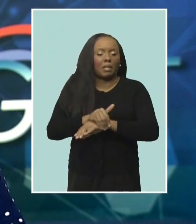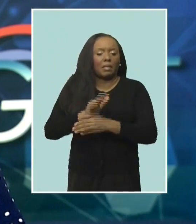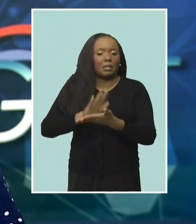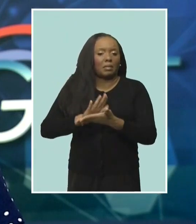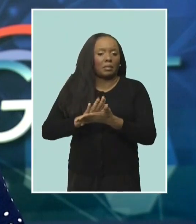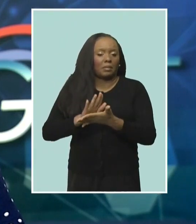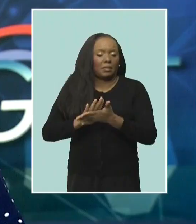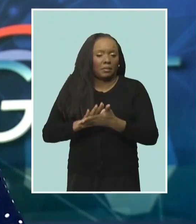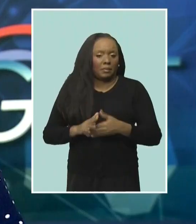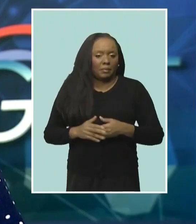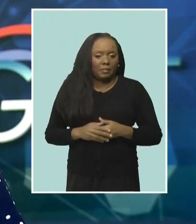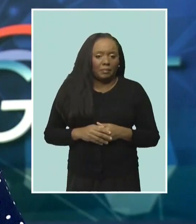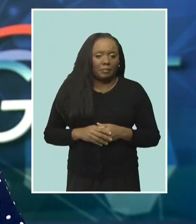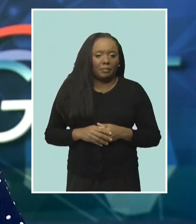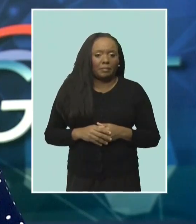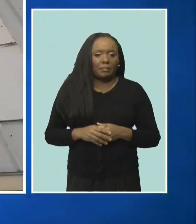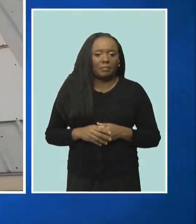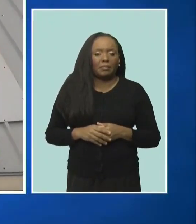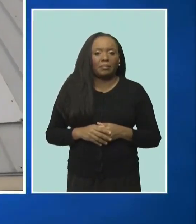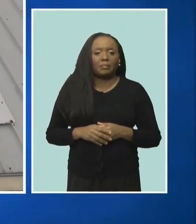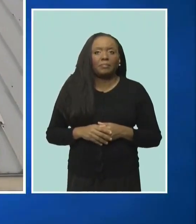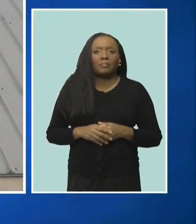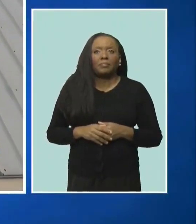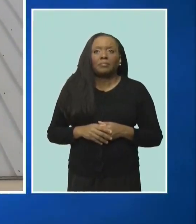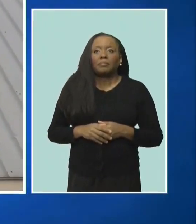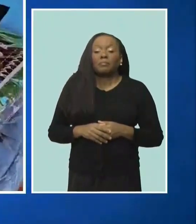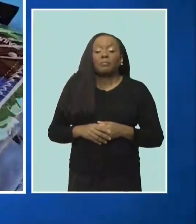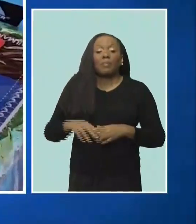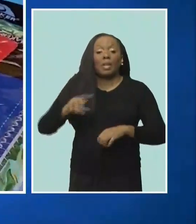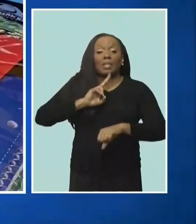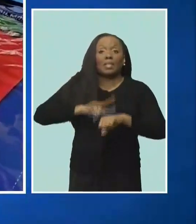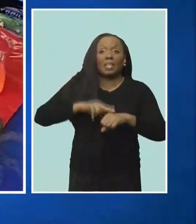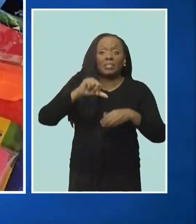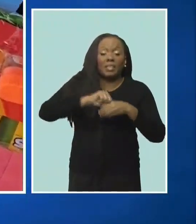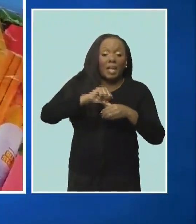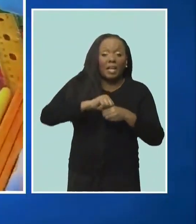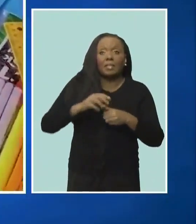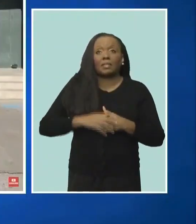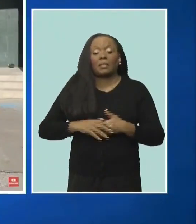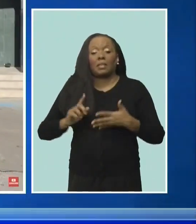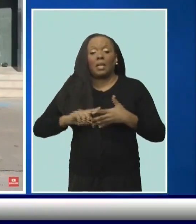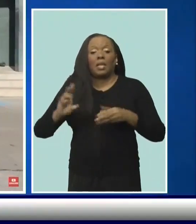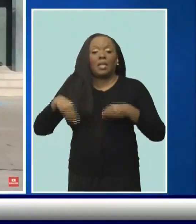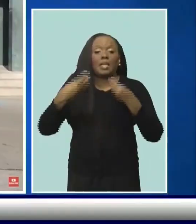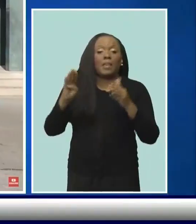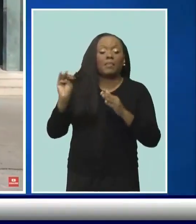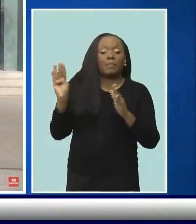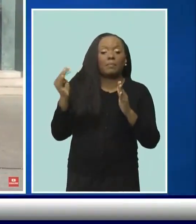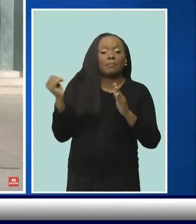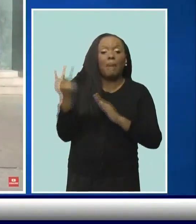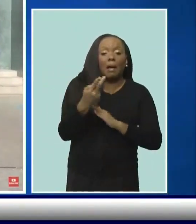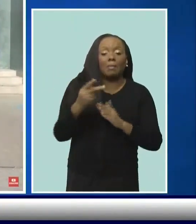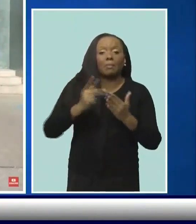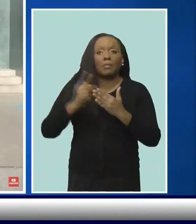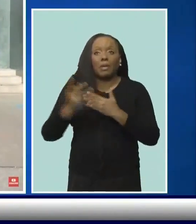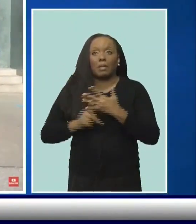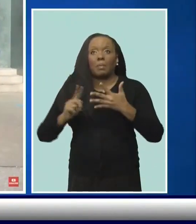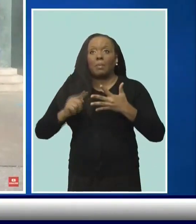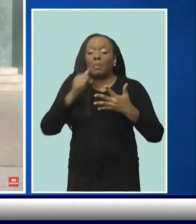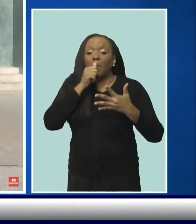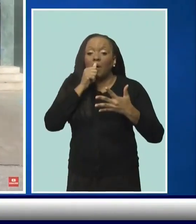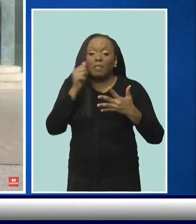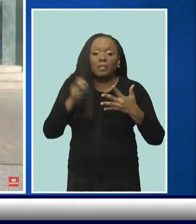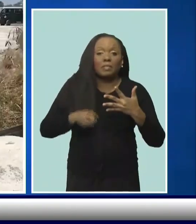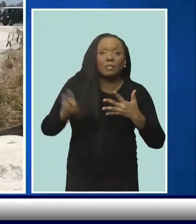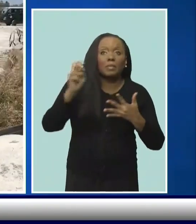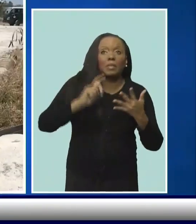has that story. Natural gas, give-back programs, better transportation, a private-public